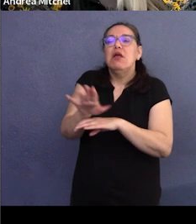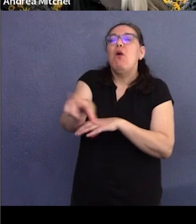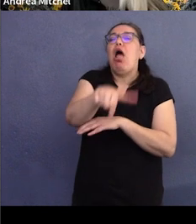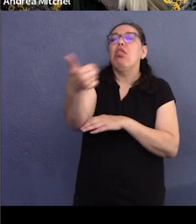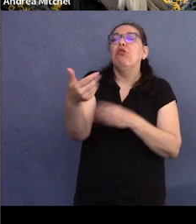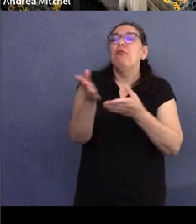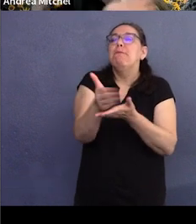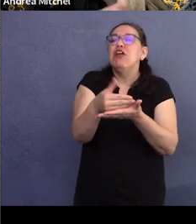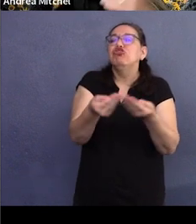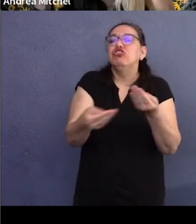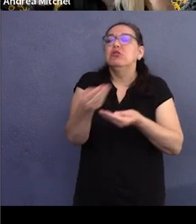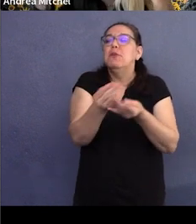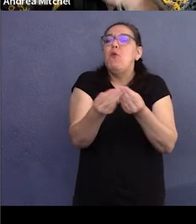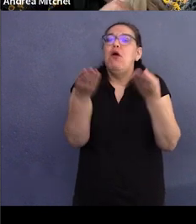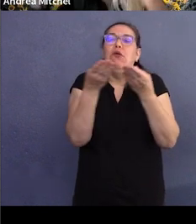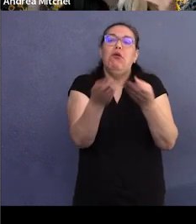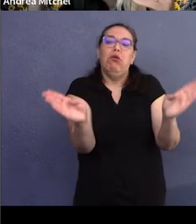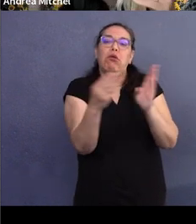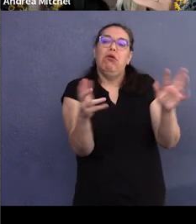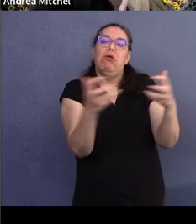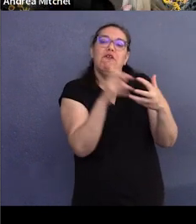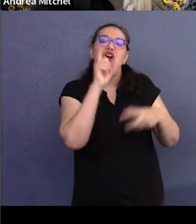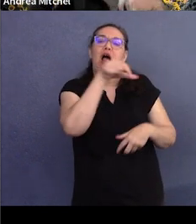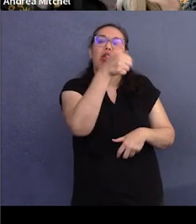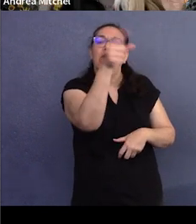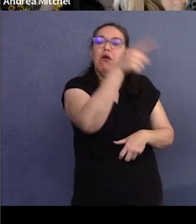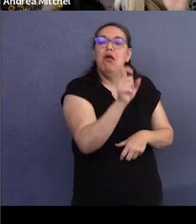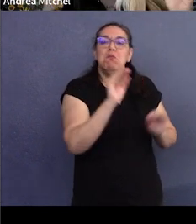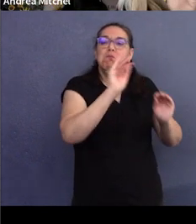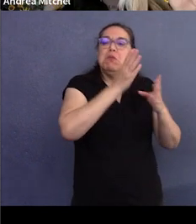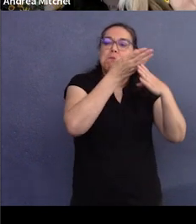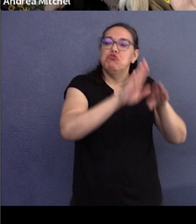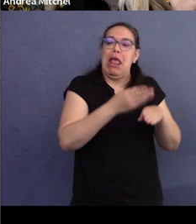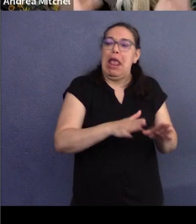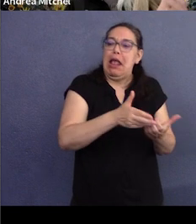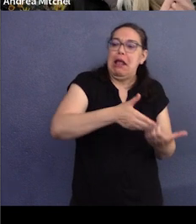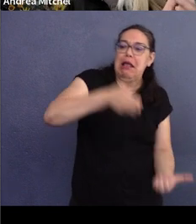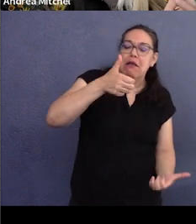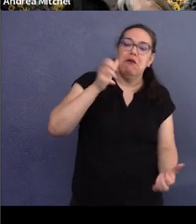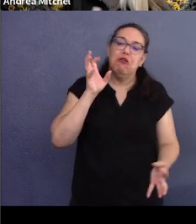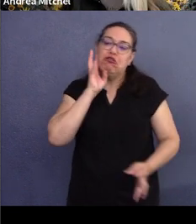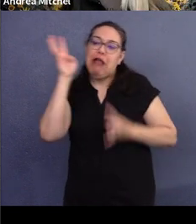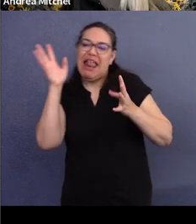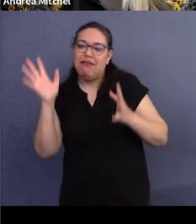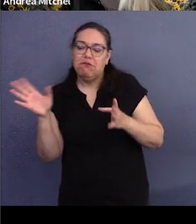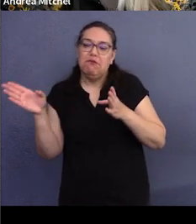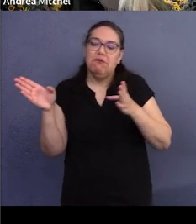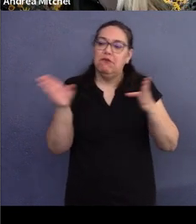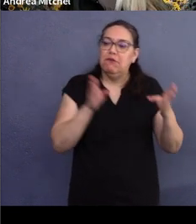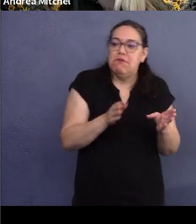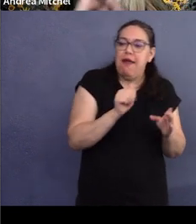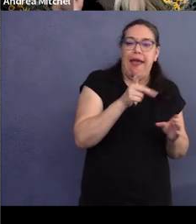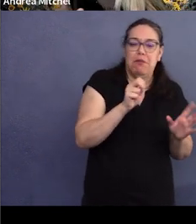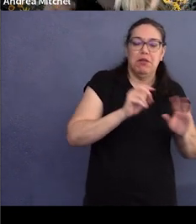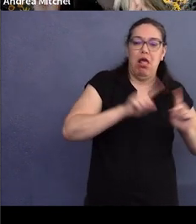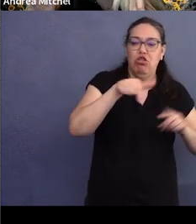for other, where it doesn't break it down by creative versus admin. I'll send out another budget